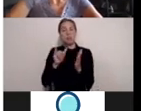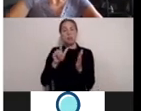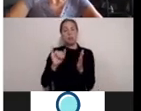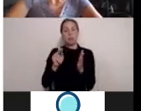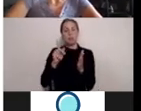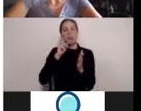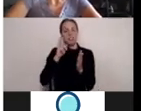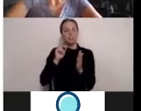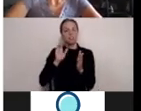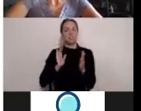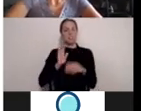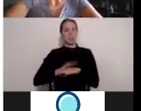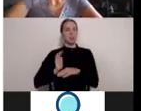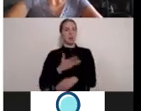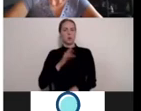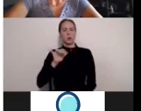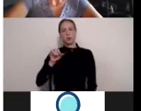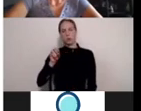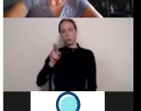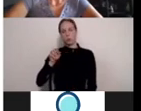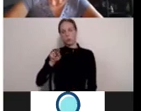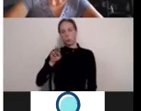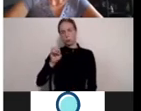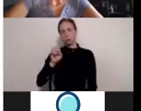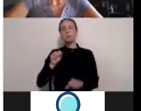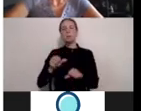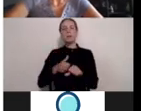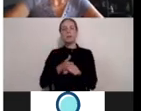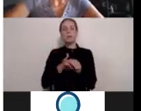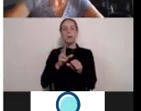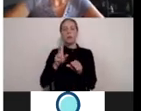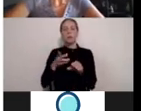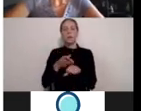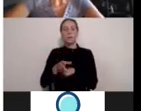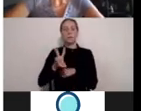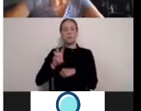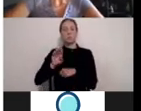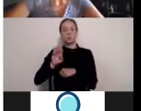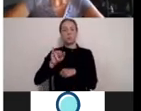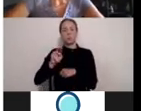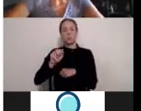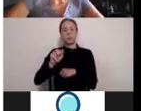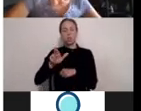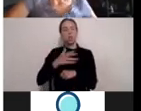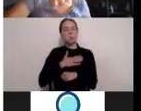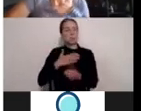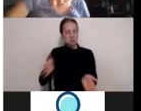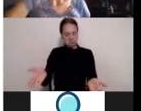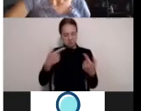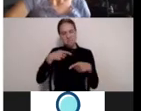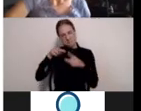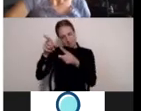Expecting Health's YouTube, which we can follow up with after the webinar. So please feel free to access that if you have any more interest in telehealth